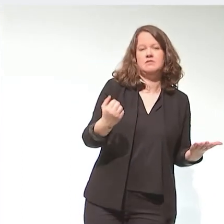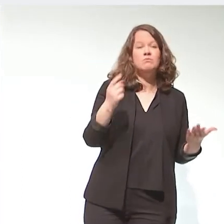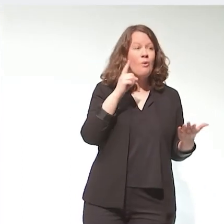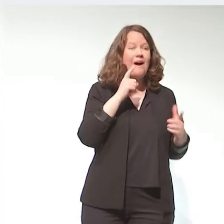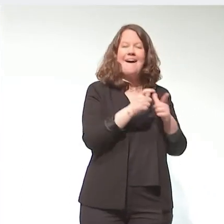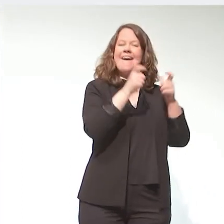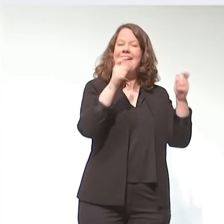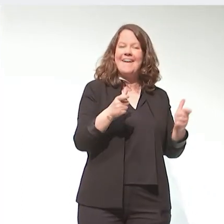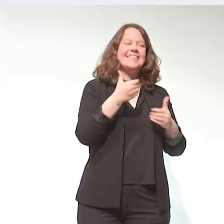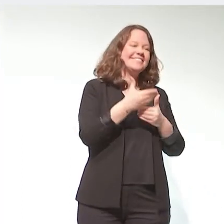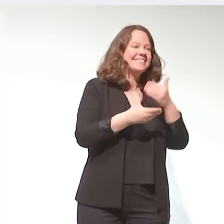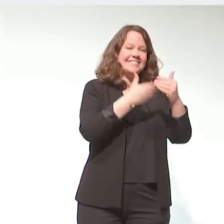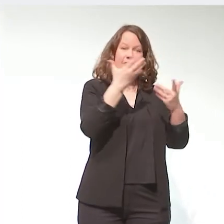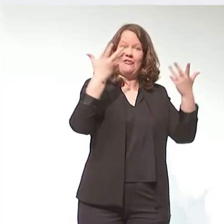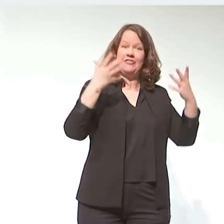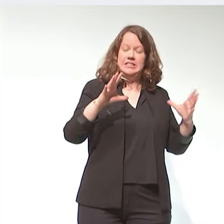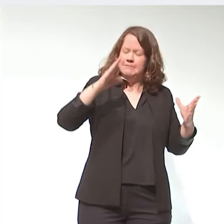future higher costs